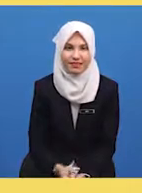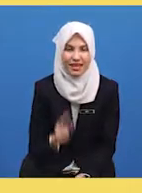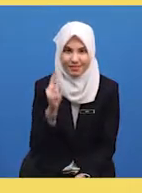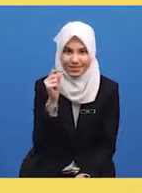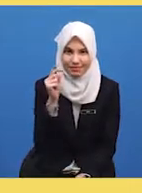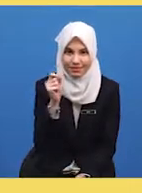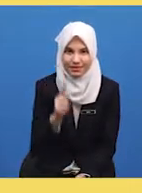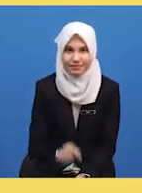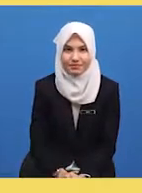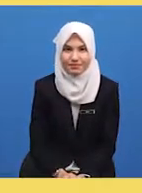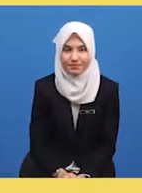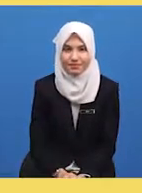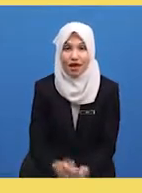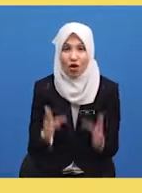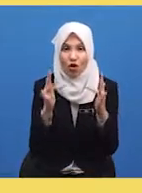Online,